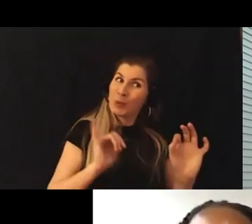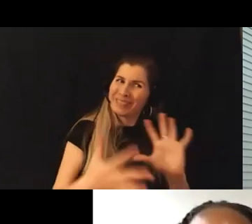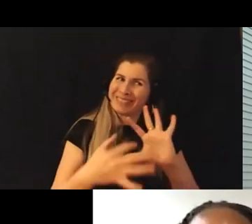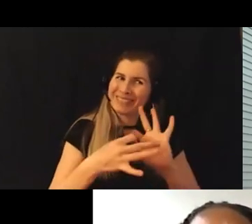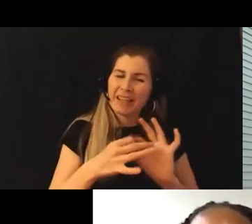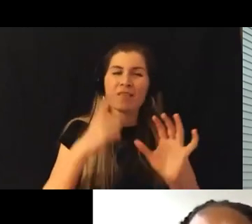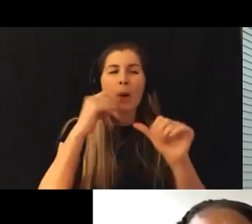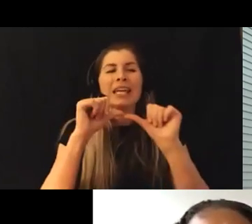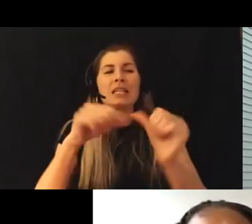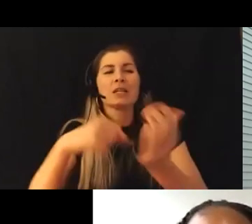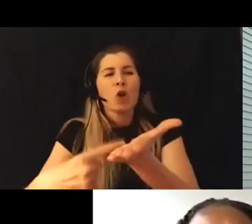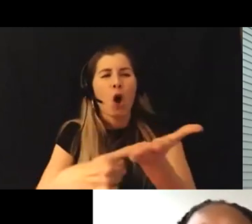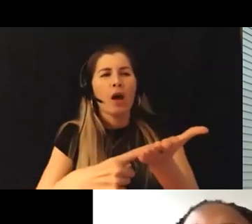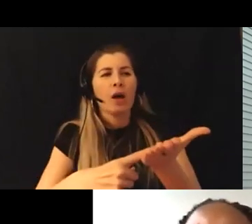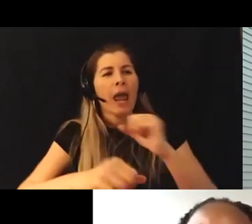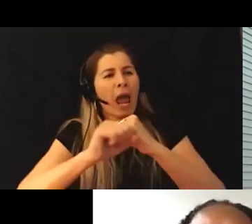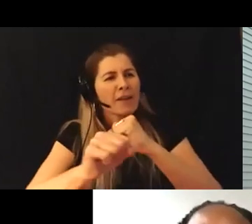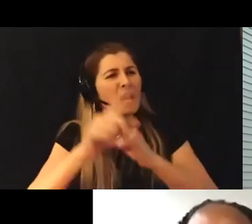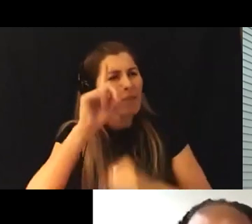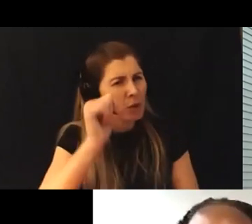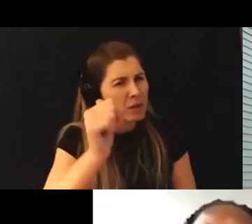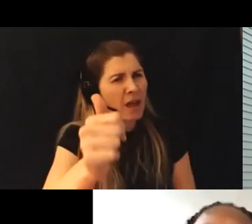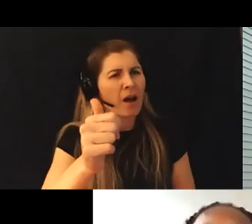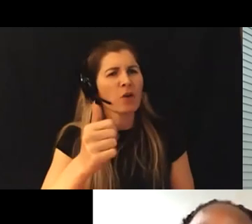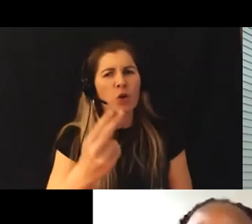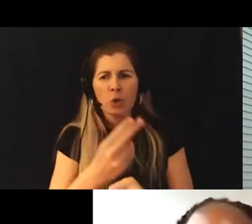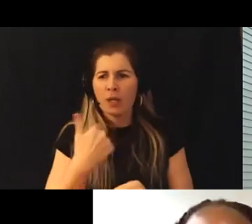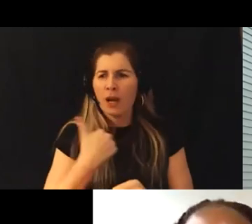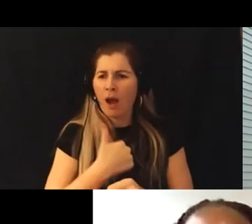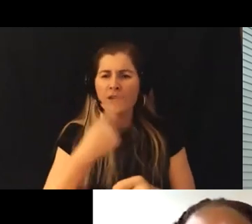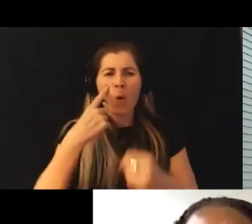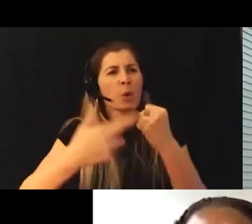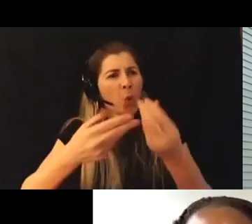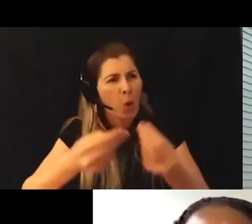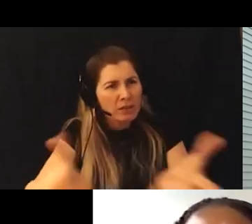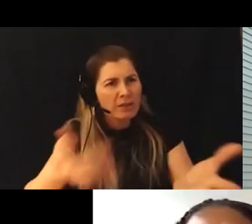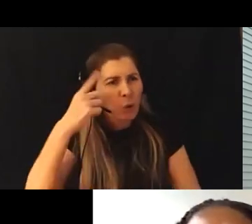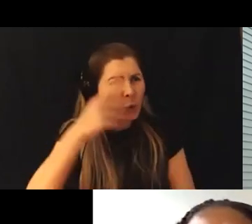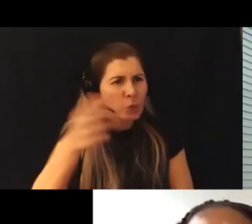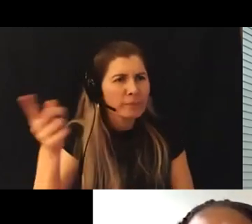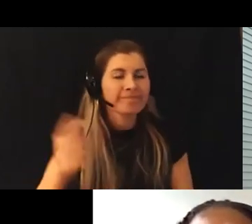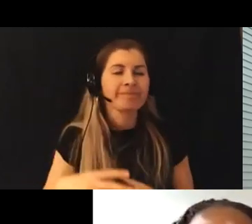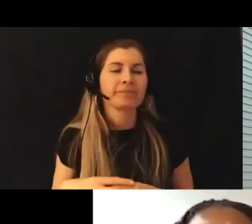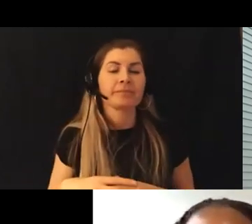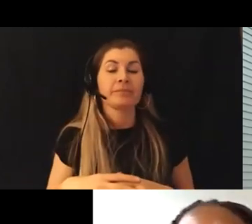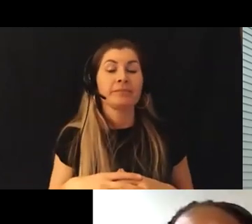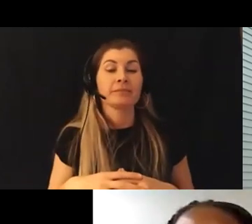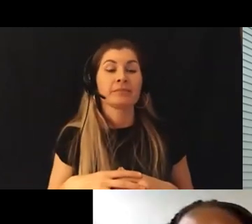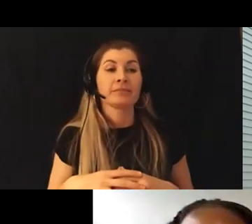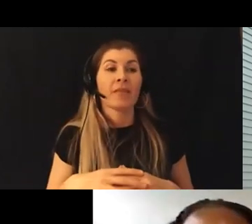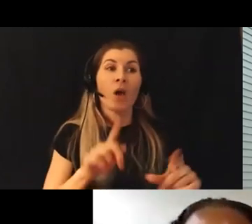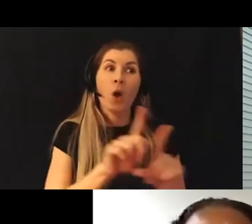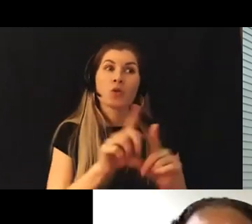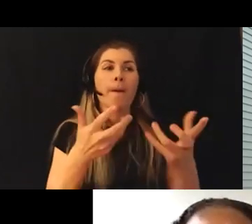the conversation, to advocate for yourself using us to get resources sent to you directly. And in partnership with